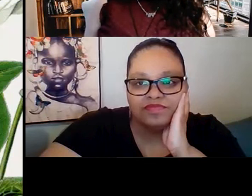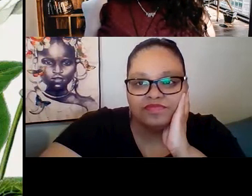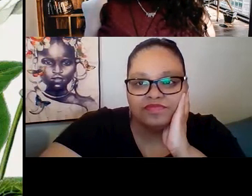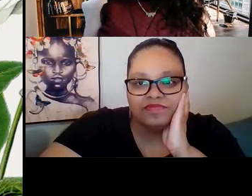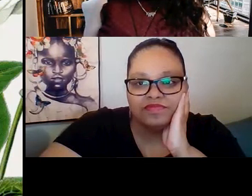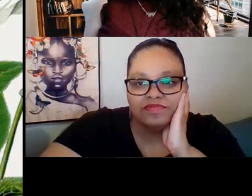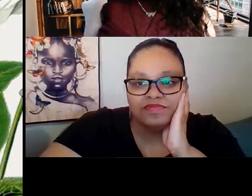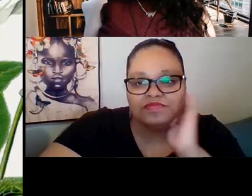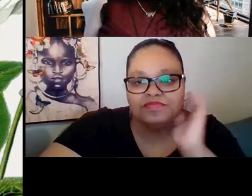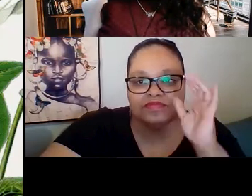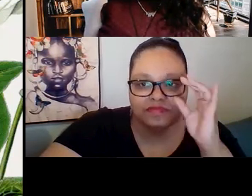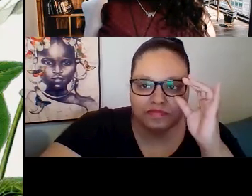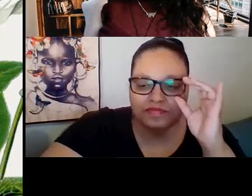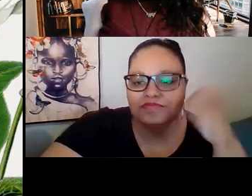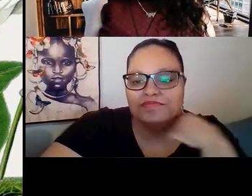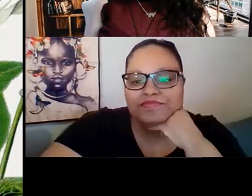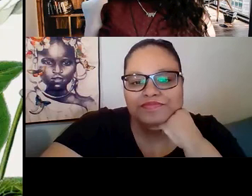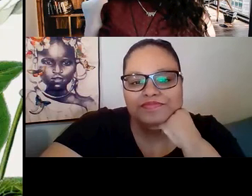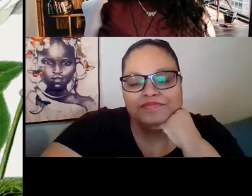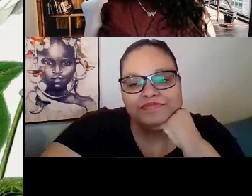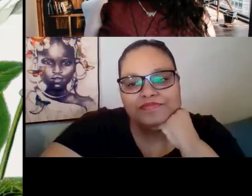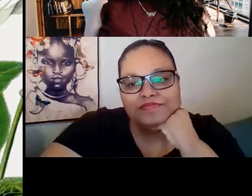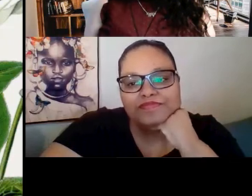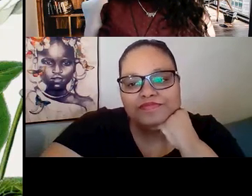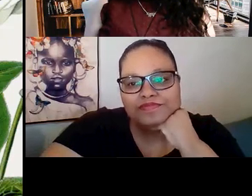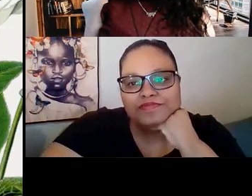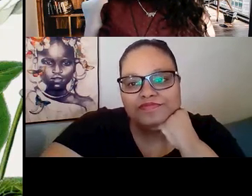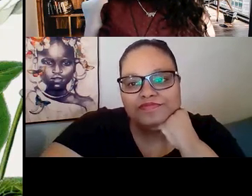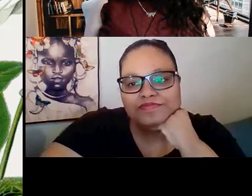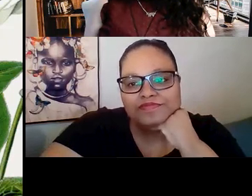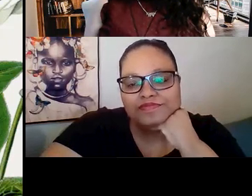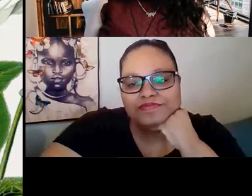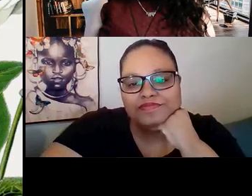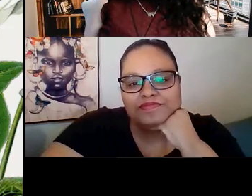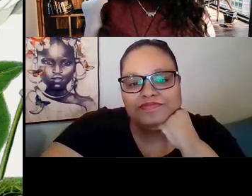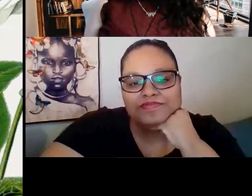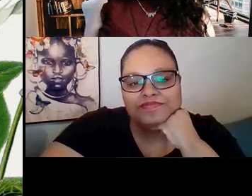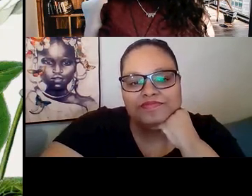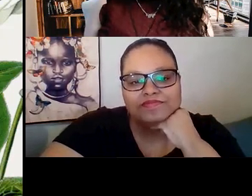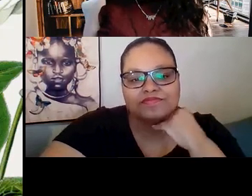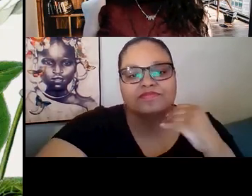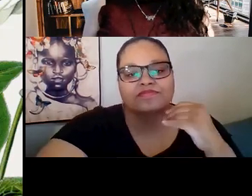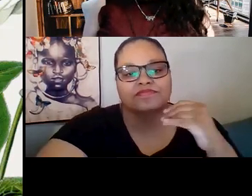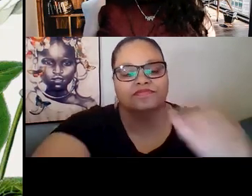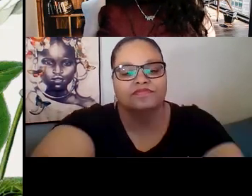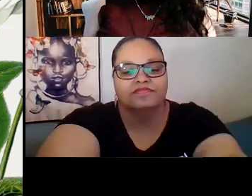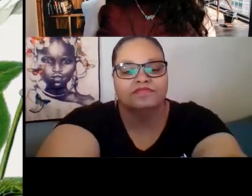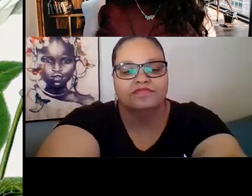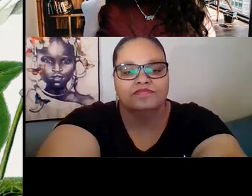a place of power. So if I can just read the last one because it's short.